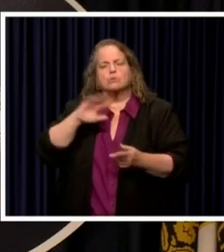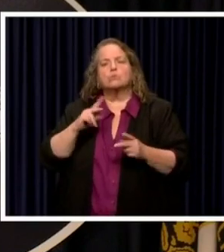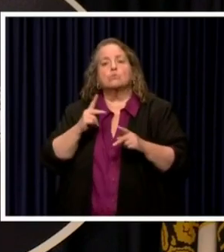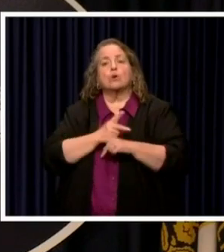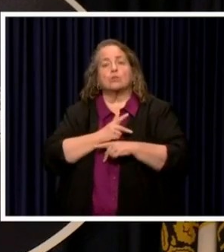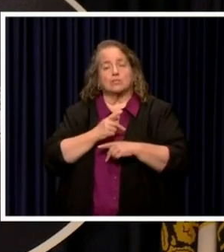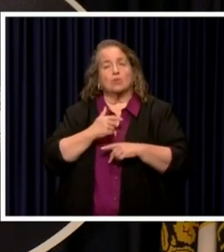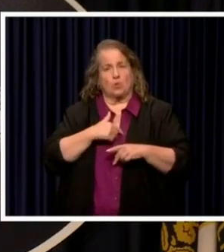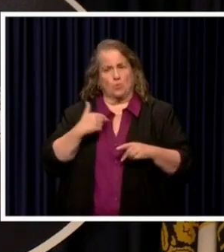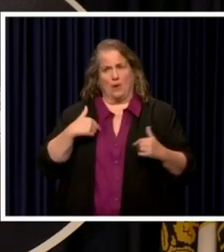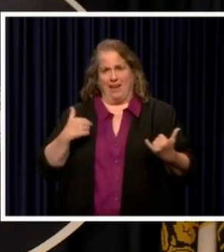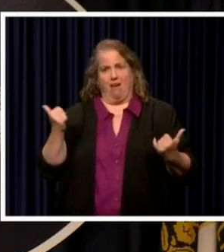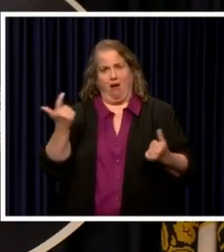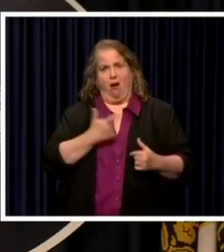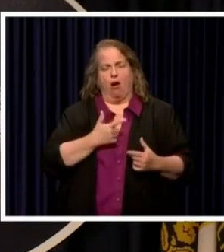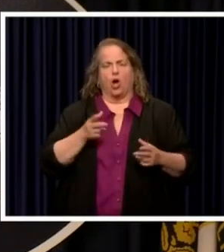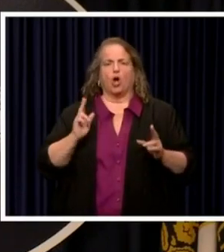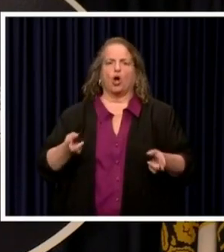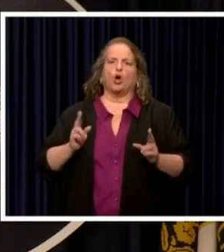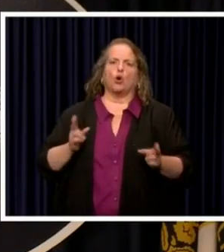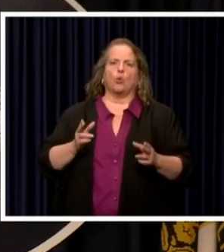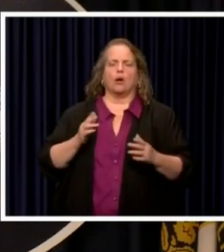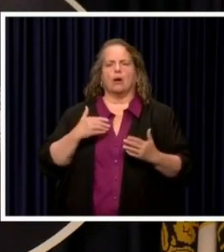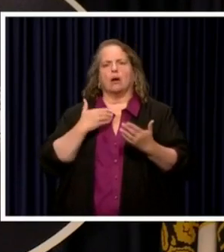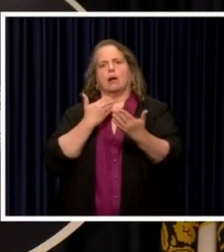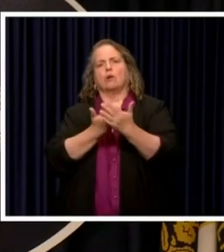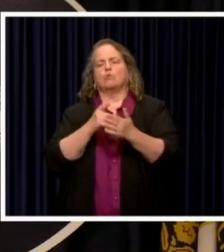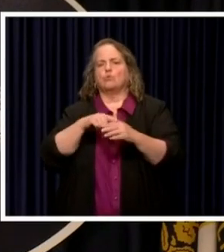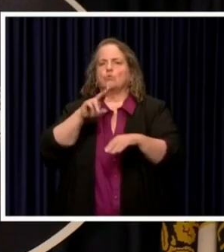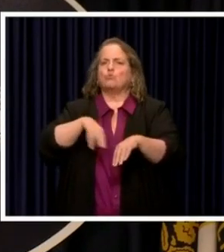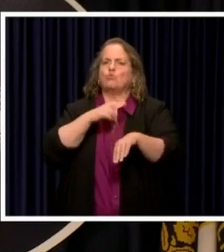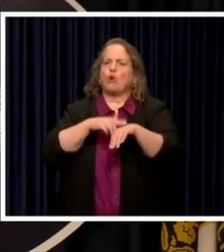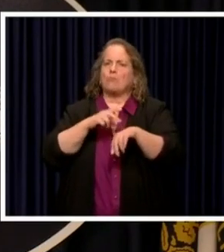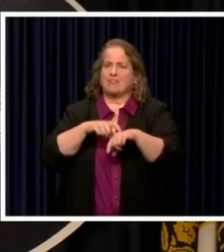normal, these are people's family,